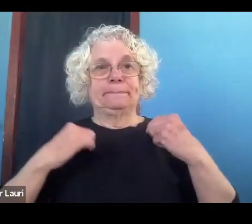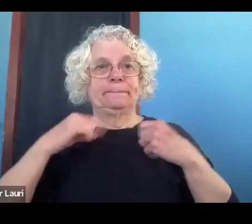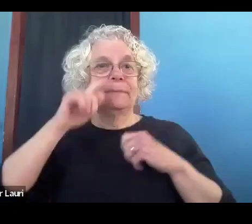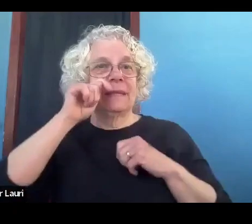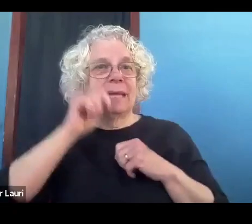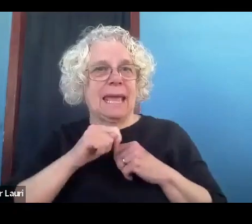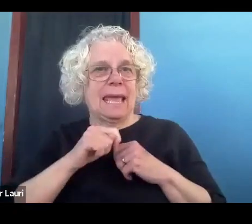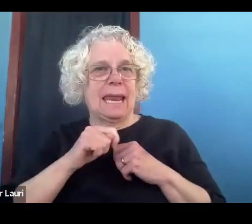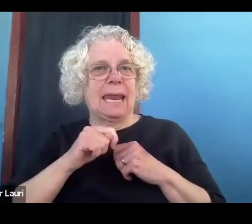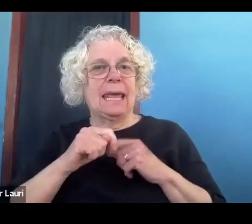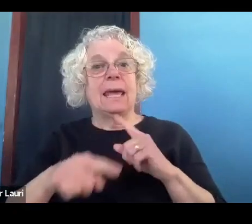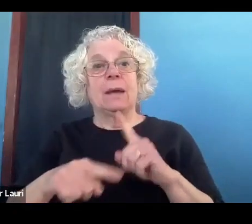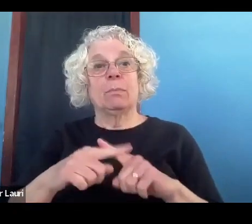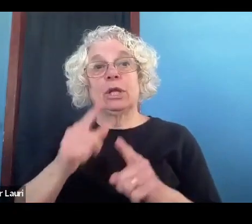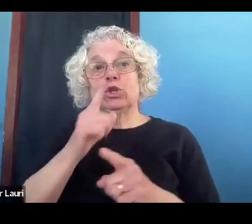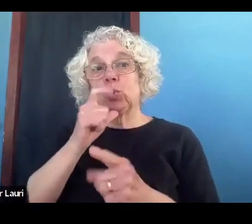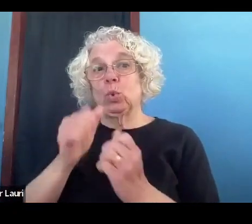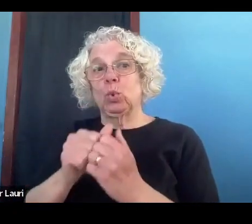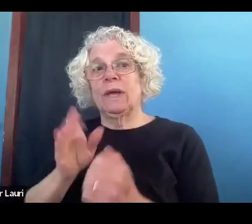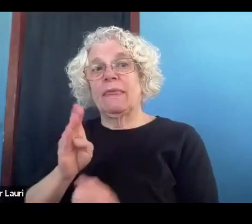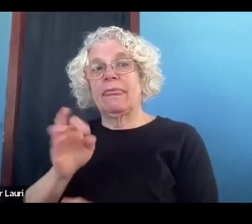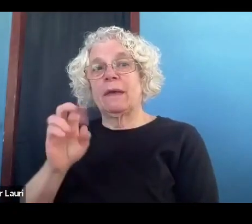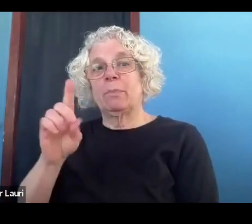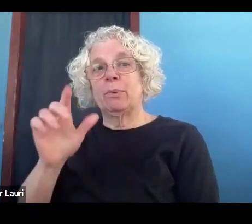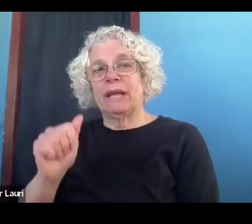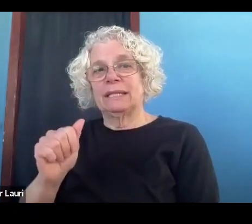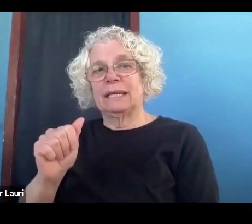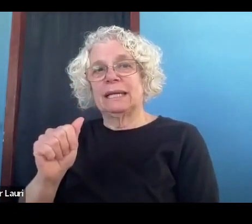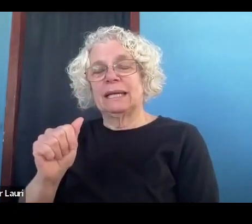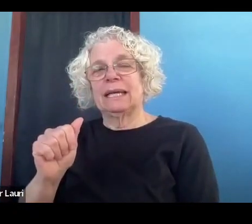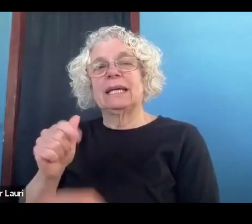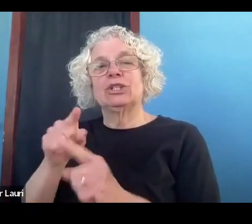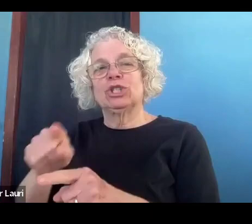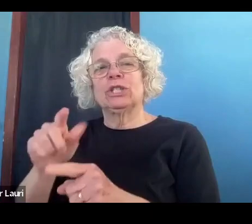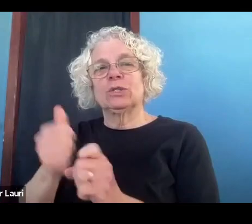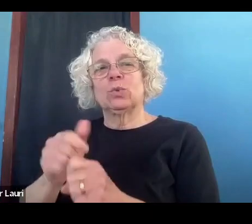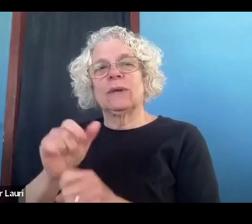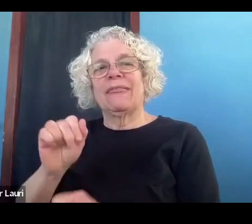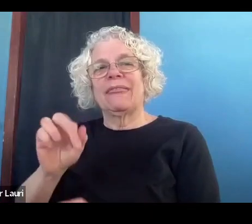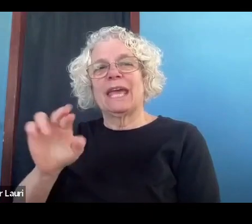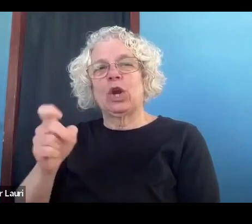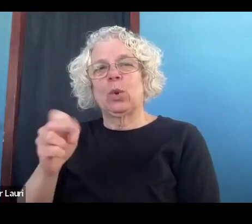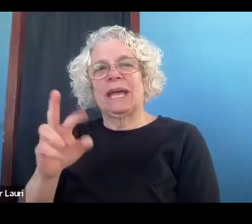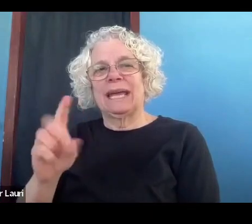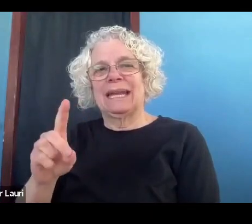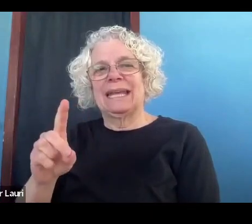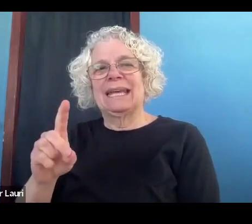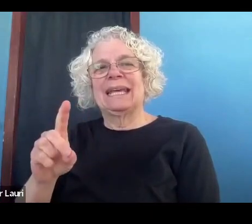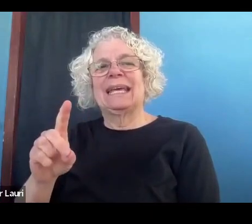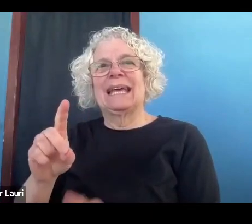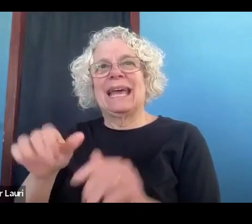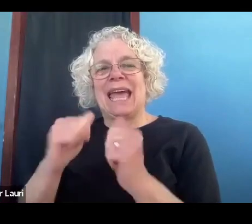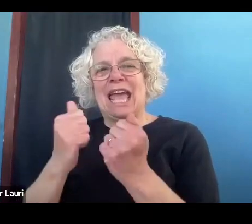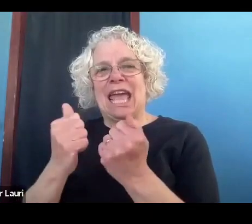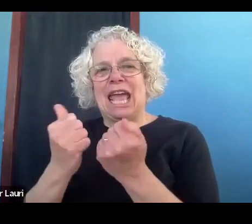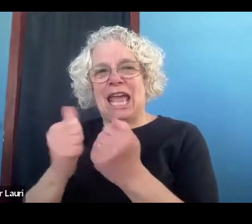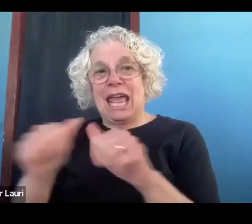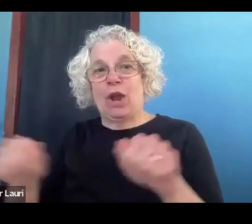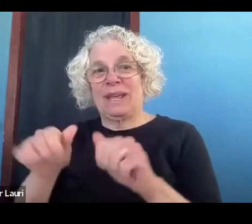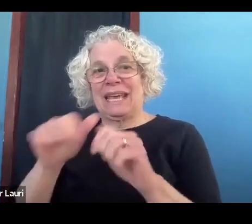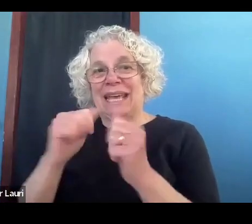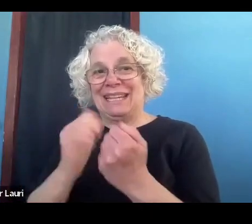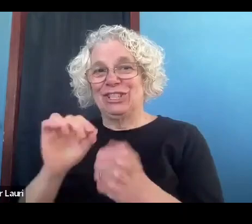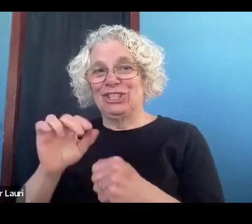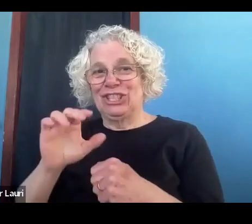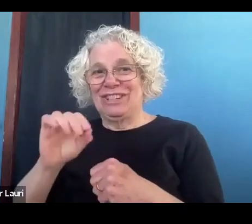also joined by my colleague Brenda Schaefer-Pellinen with the Arrowhead Area Agency on Aging, and we'd like to welcome and thank you for joining us